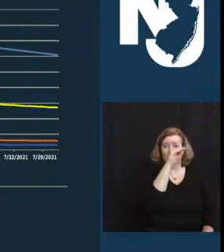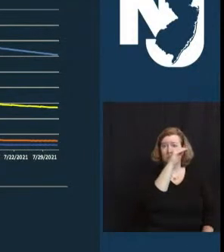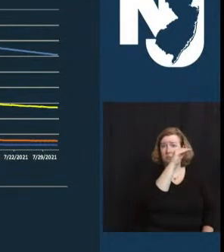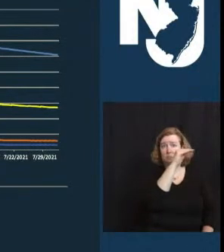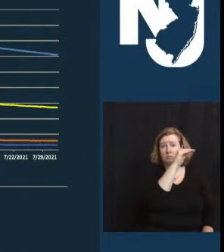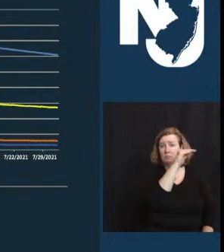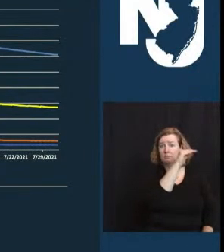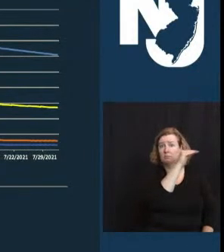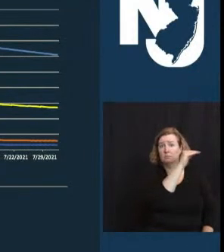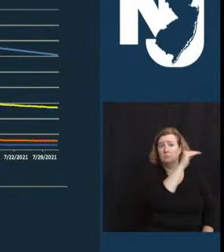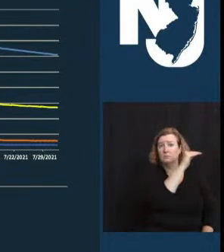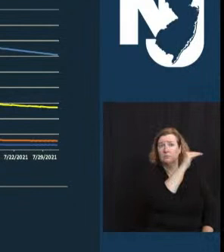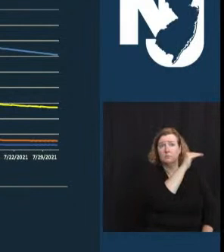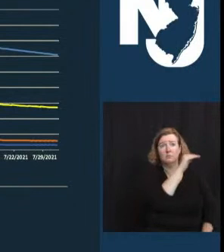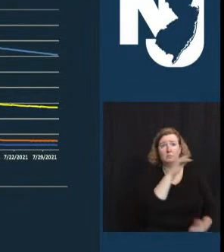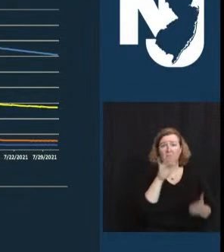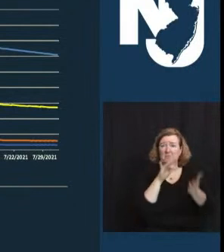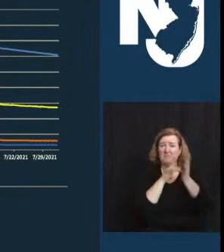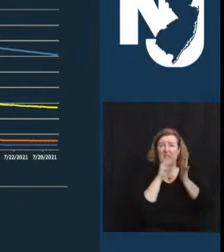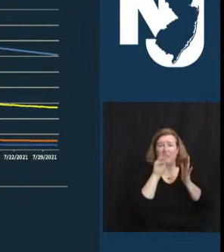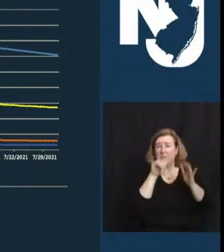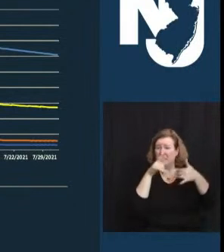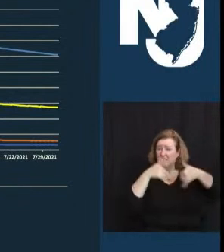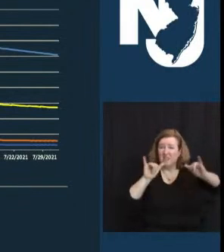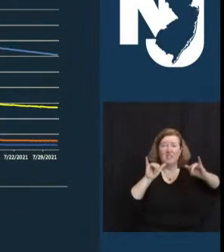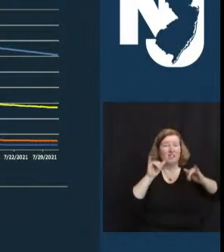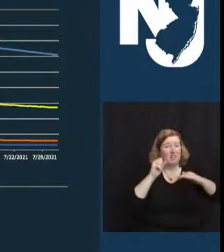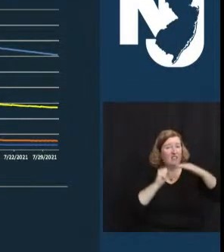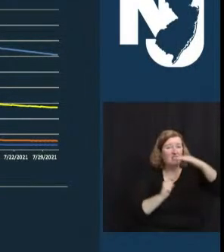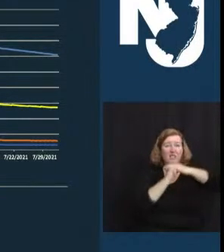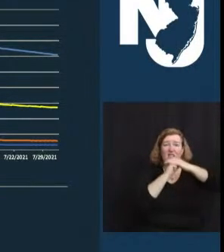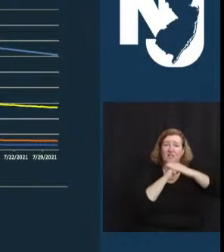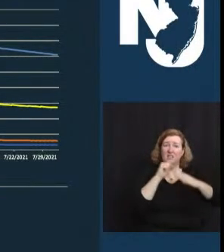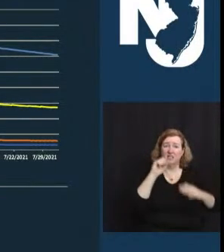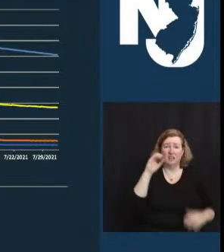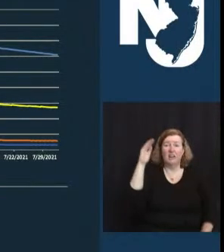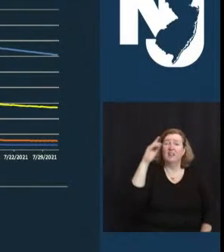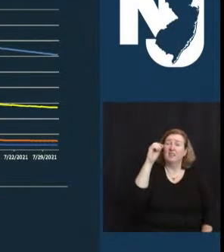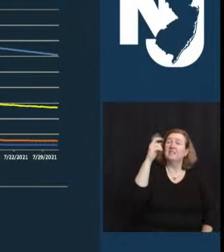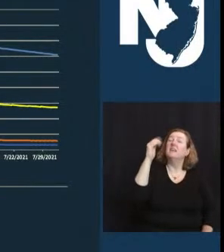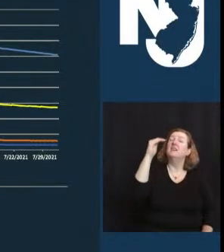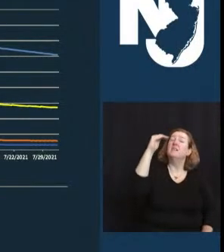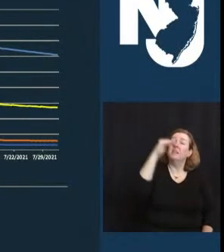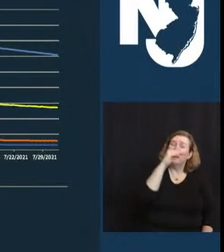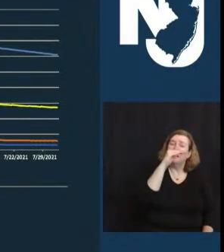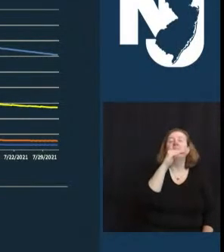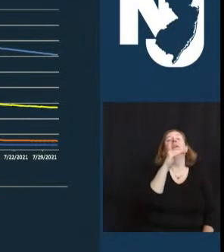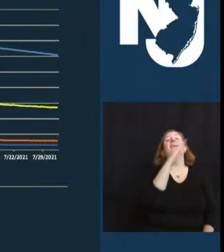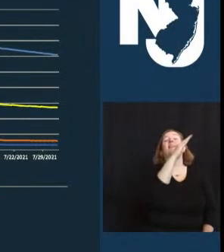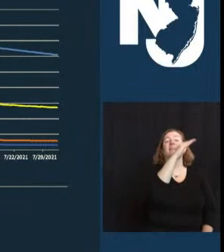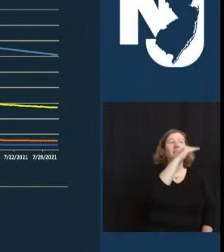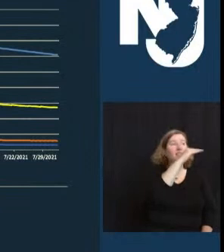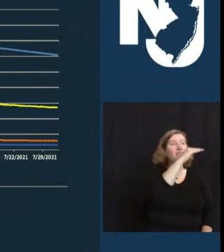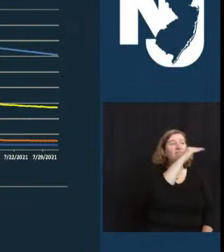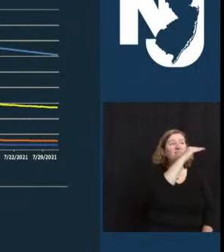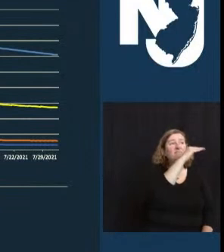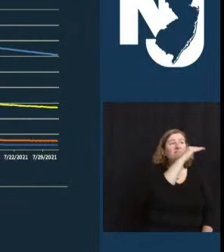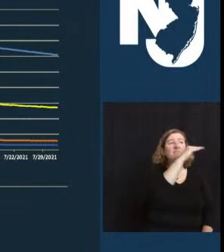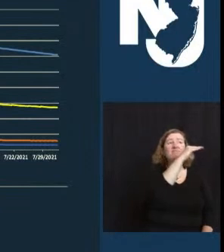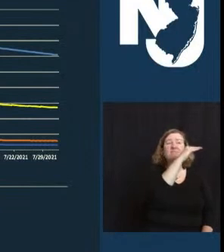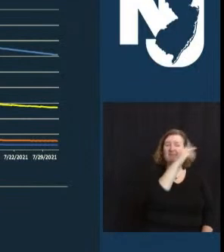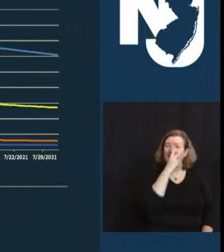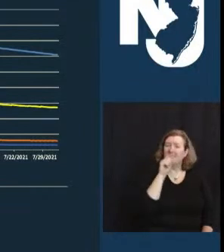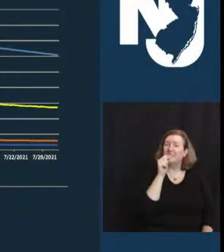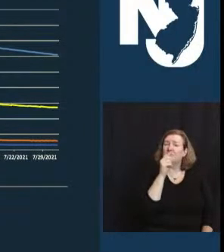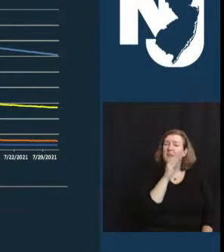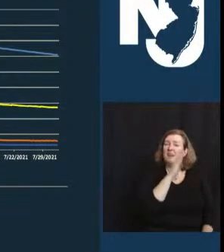mid-ish May, there's a second uptick, which you can't really, this is an eye chart, but trust me, is a second uptick